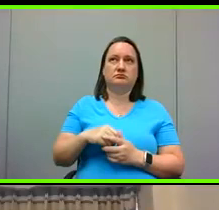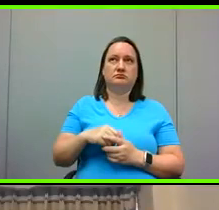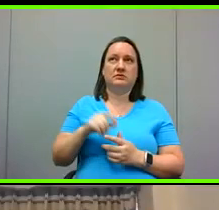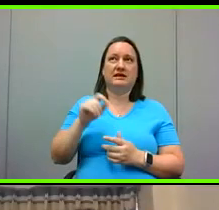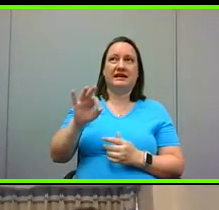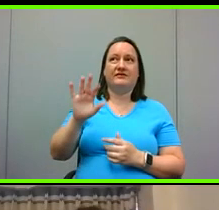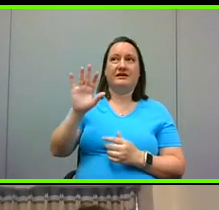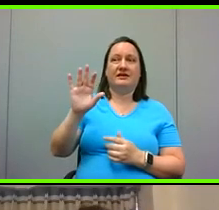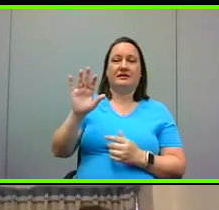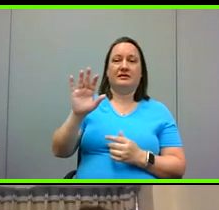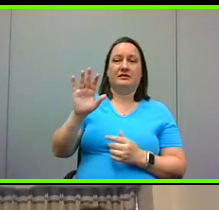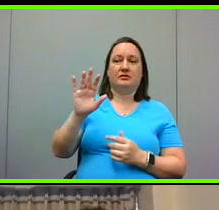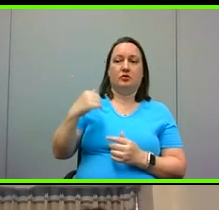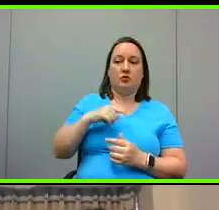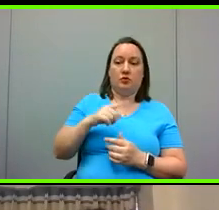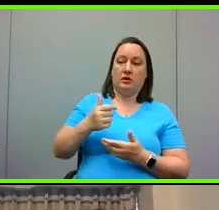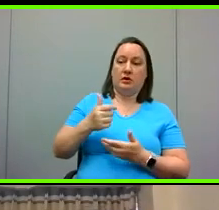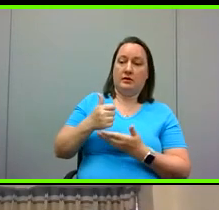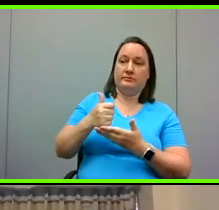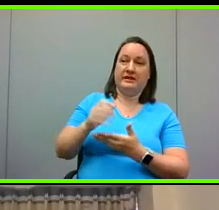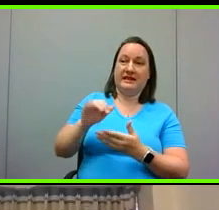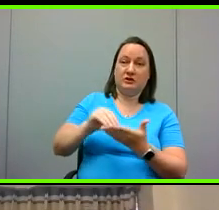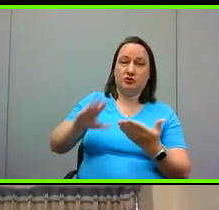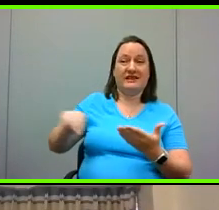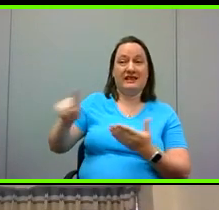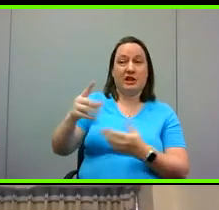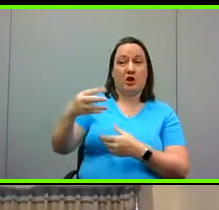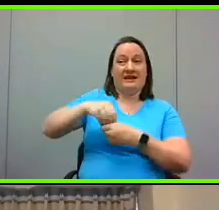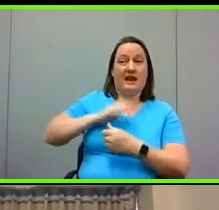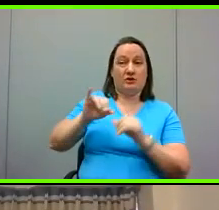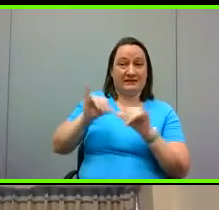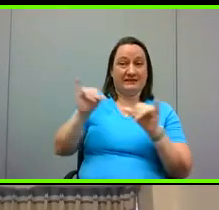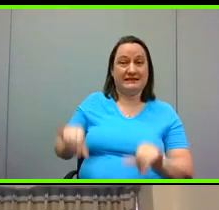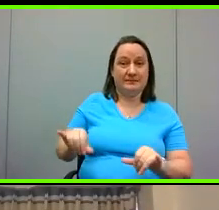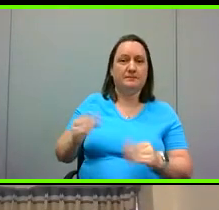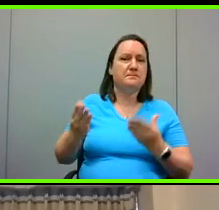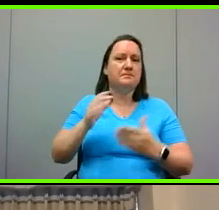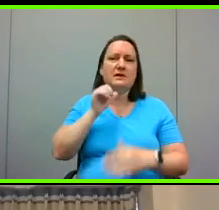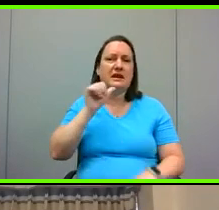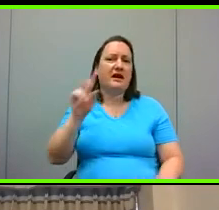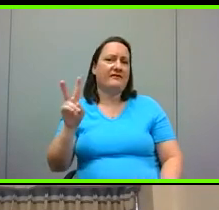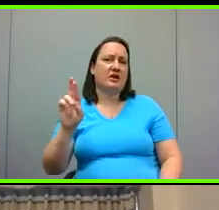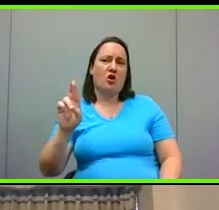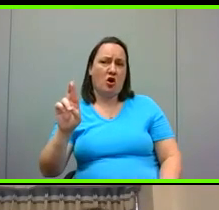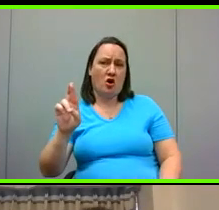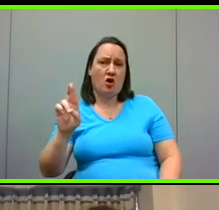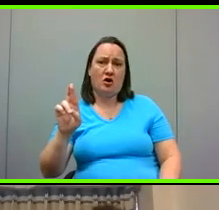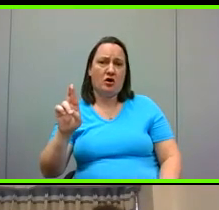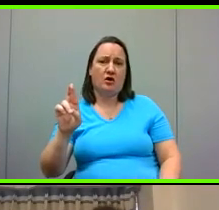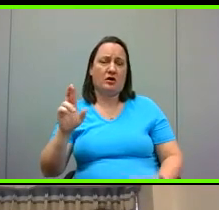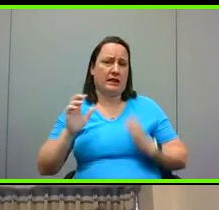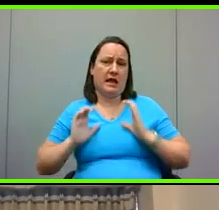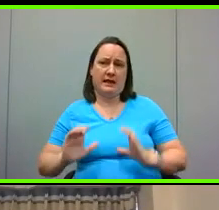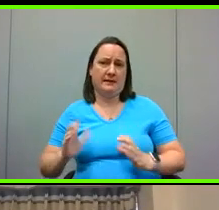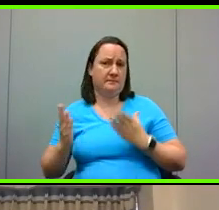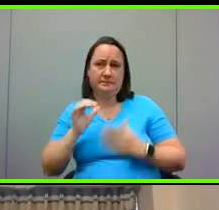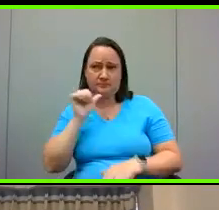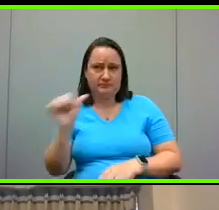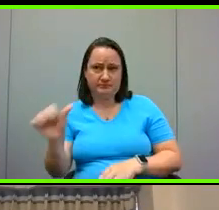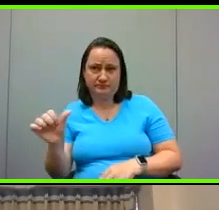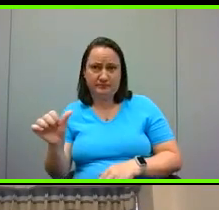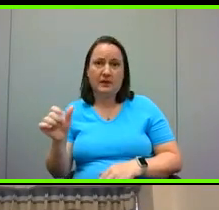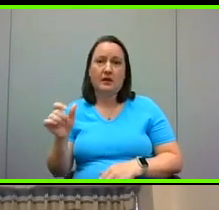part of our, they're in our system there, if they're not a VR consumer, actually a VR client, we can't pay